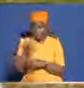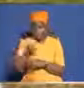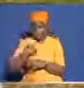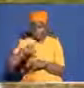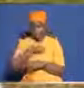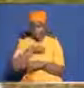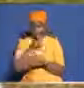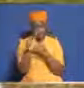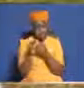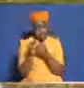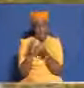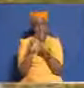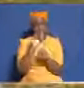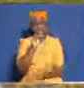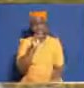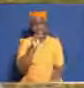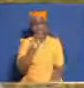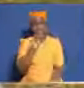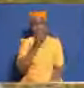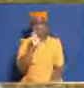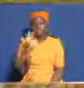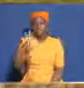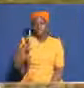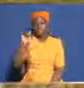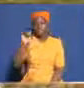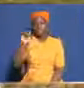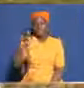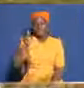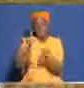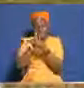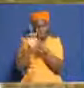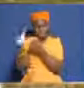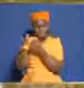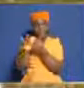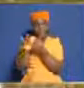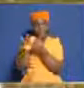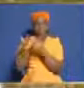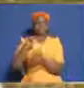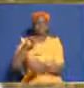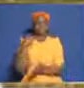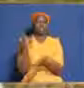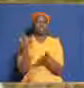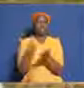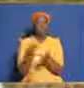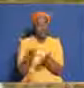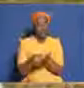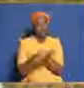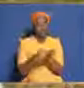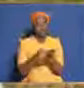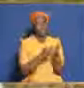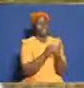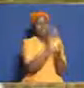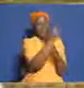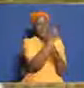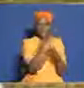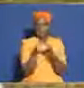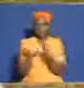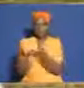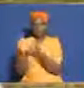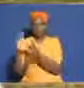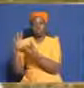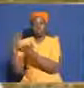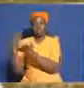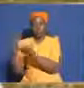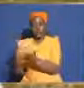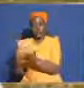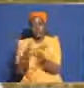na Mount Elgon Forest na tuko karibu na Uganda. Na hizi community za Kenya na Uganda ni community moja. Kwa hivyo